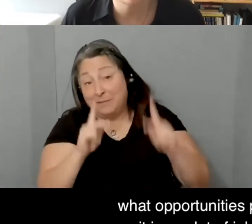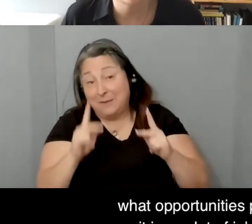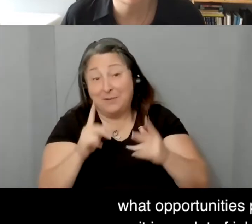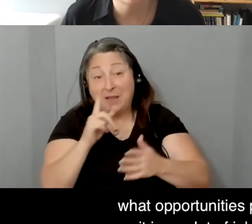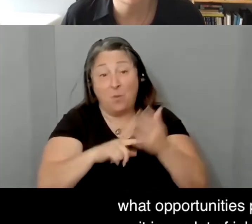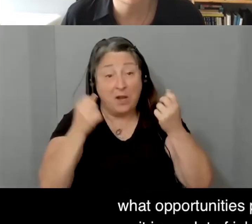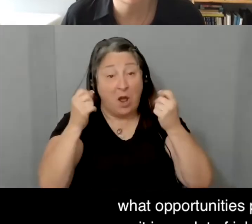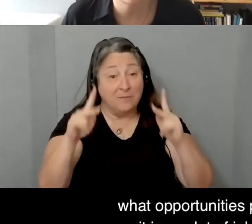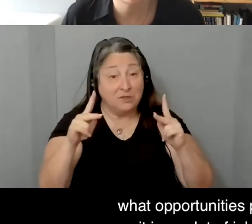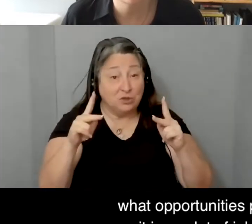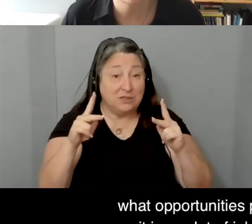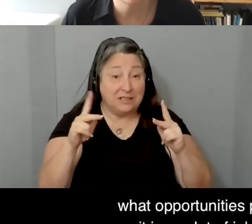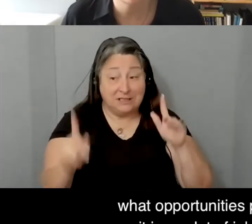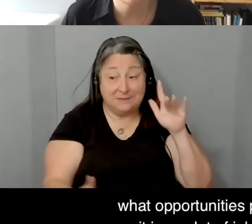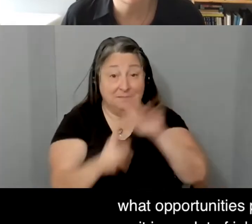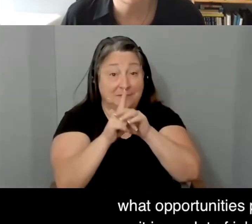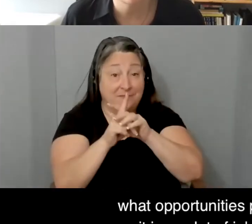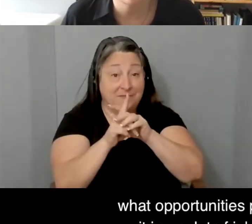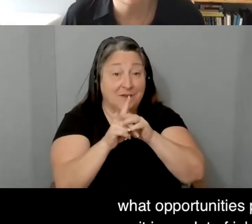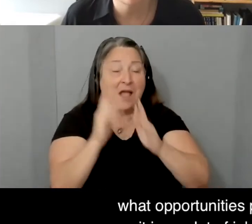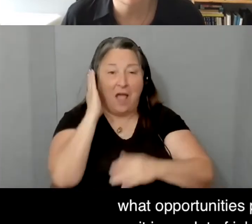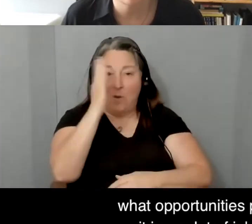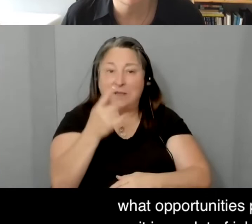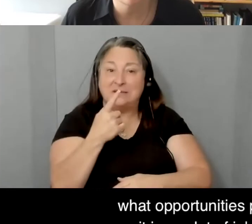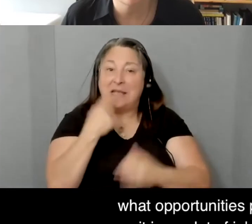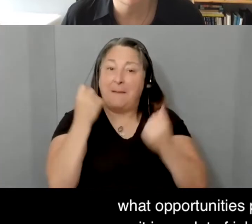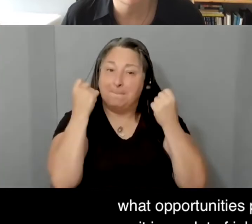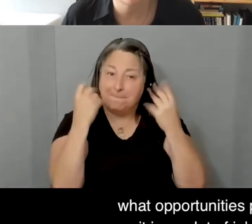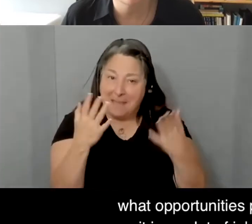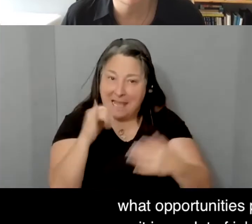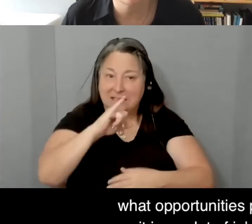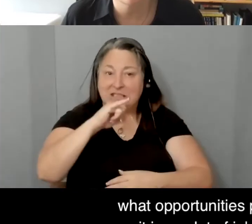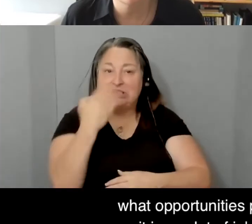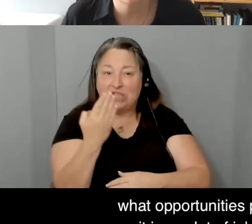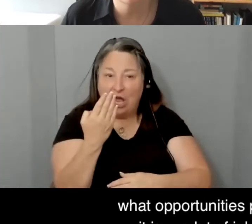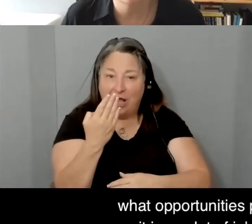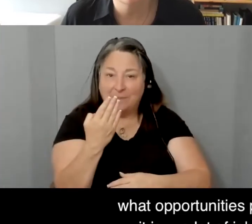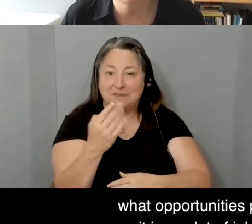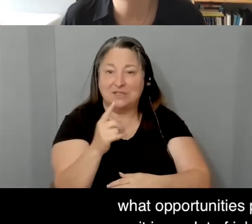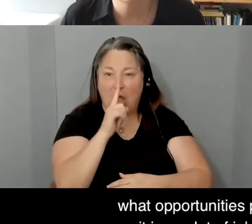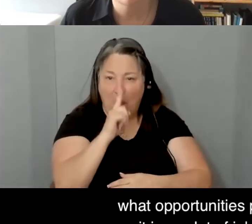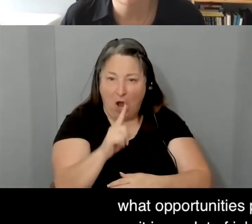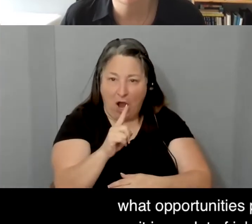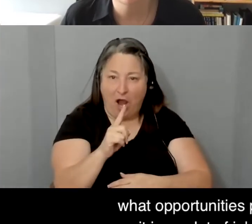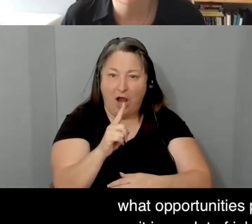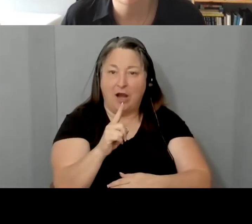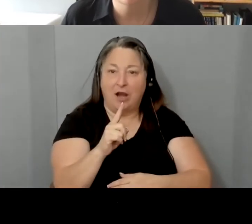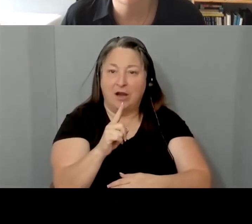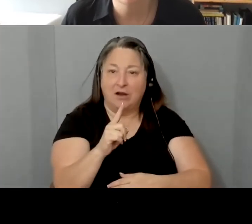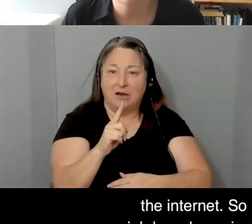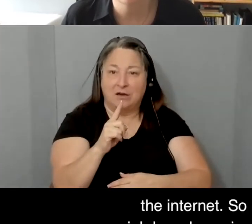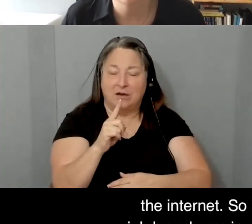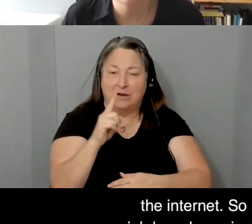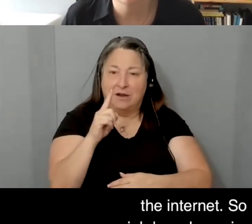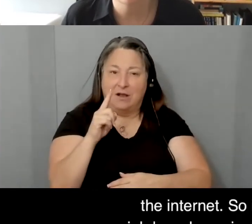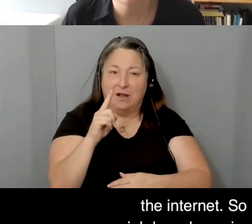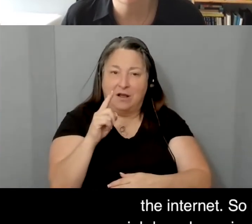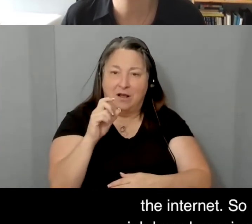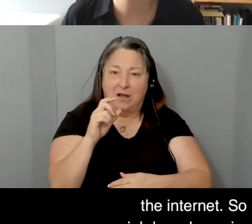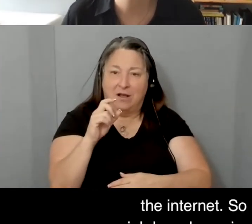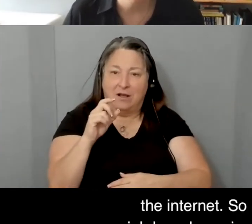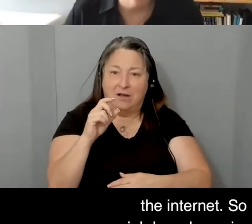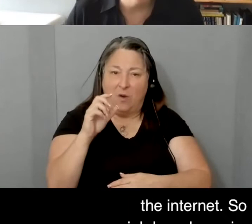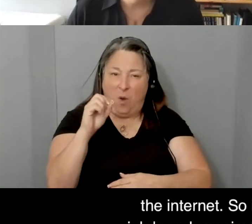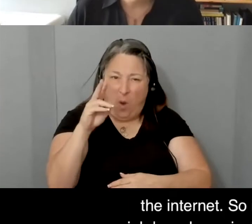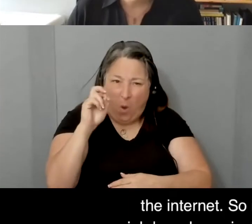will say it is a lot of jobs are found before they hit the internet. So